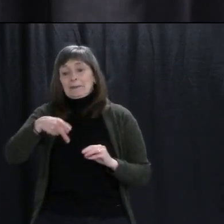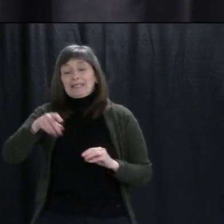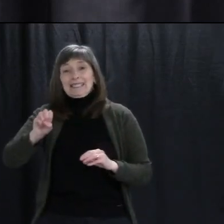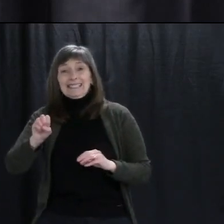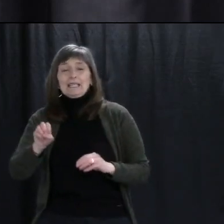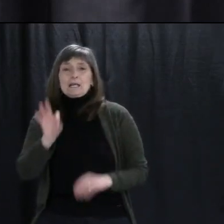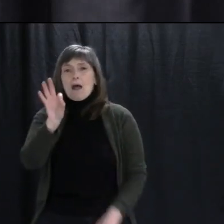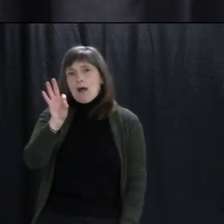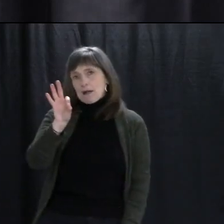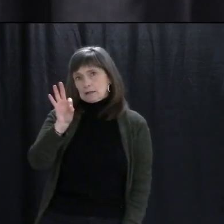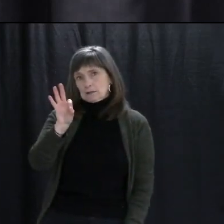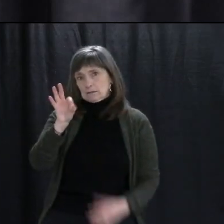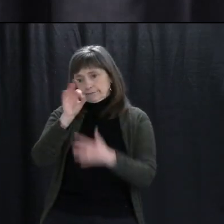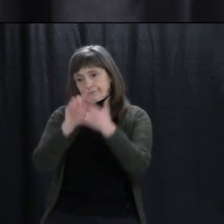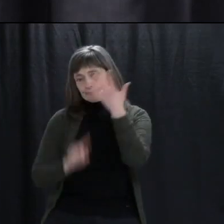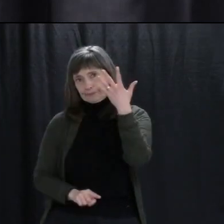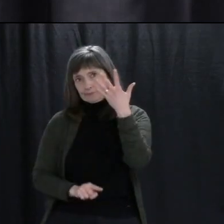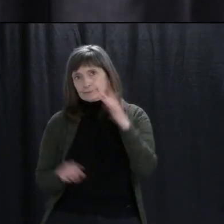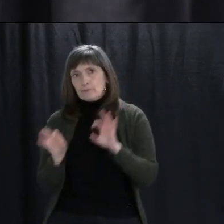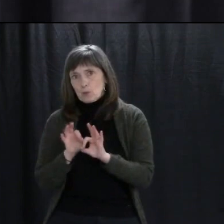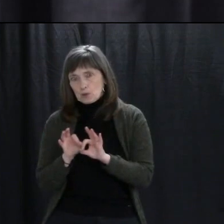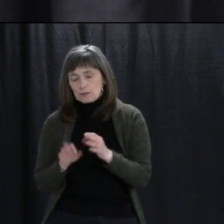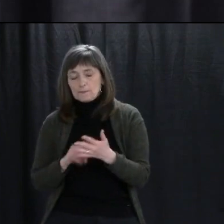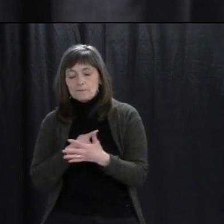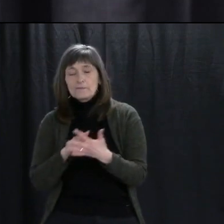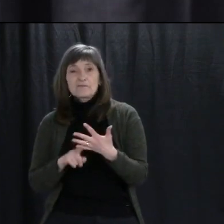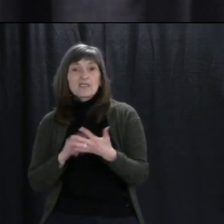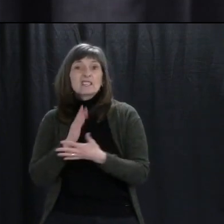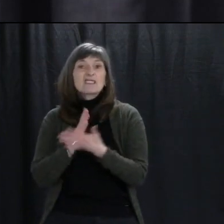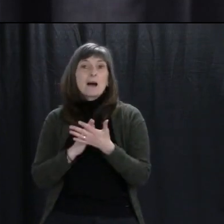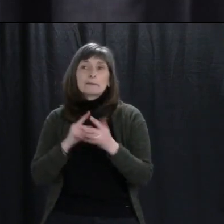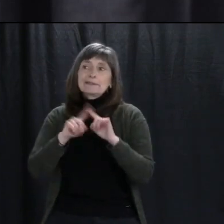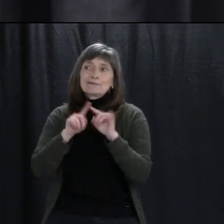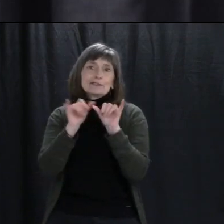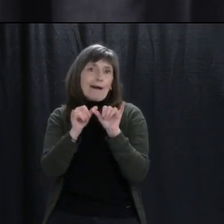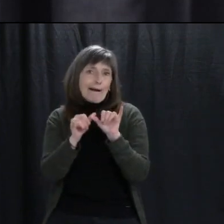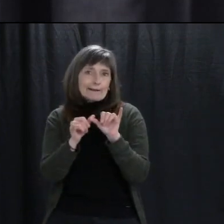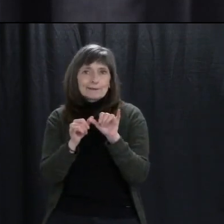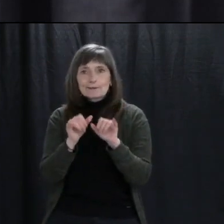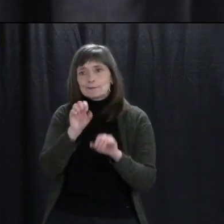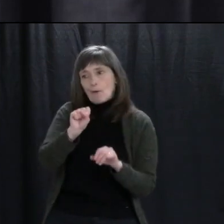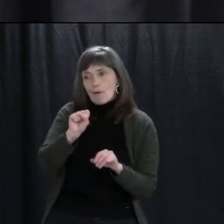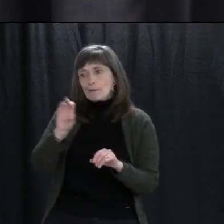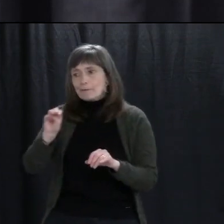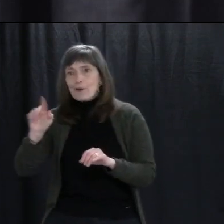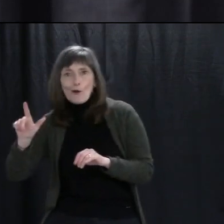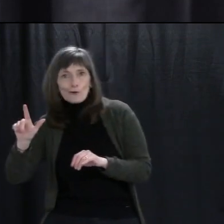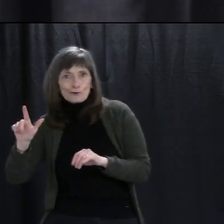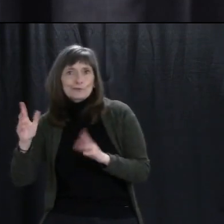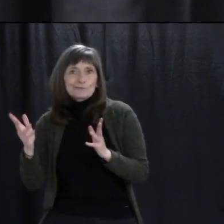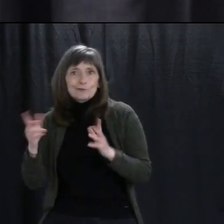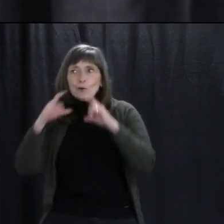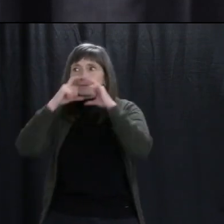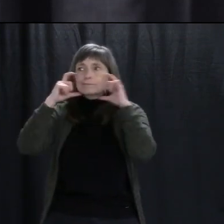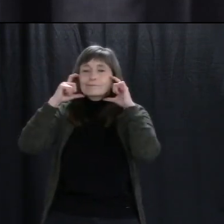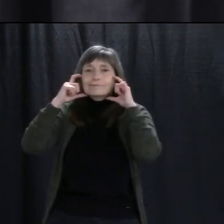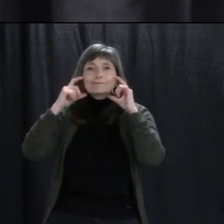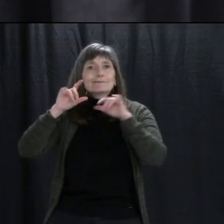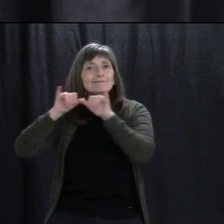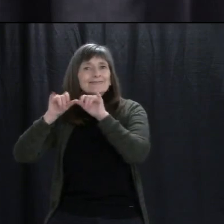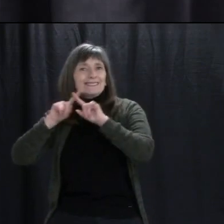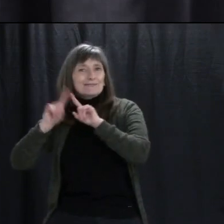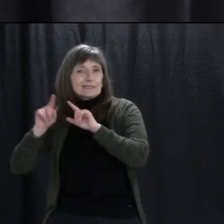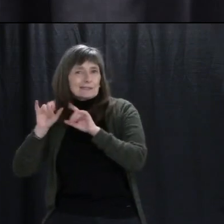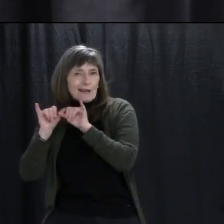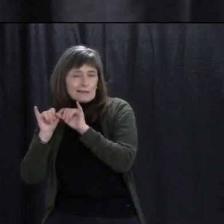important PPE. Some of them are just different sizes, common sizes of the same mask, as it were.